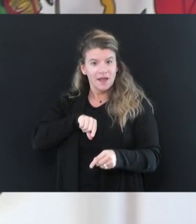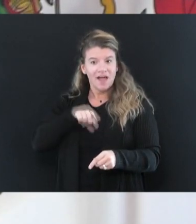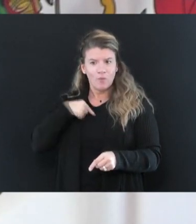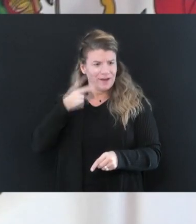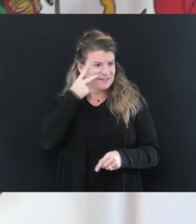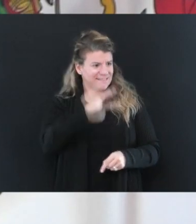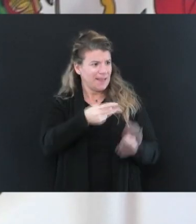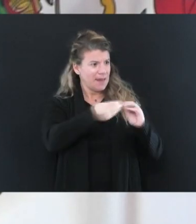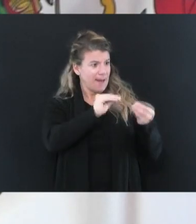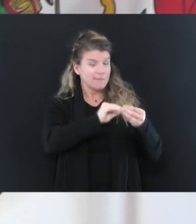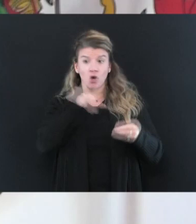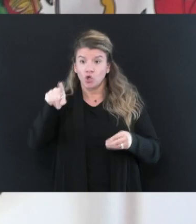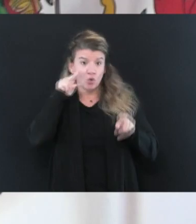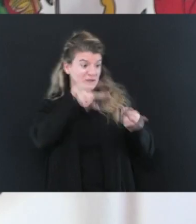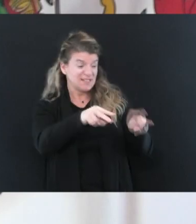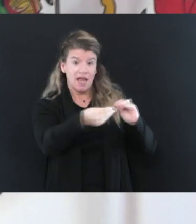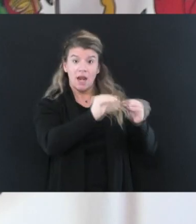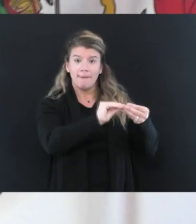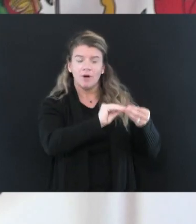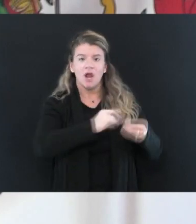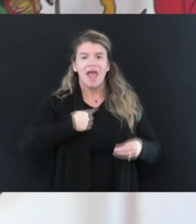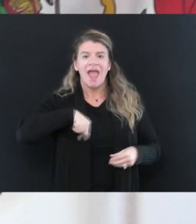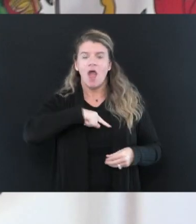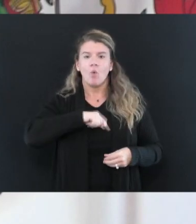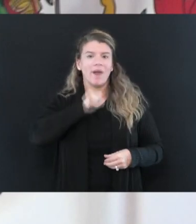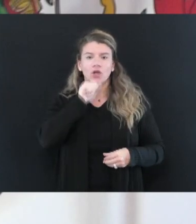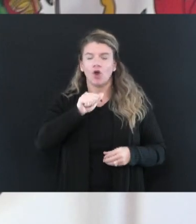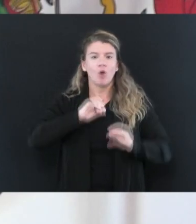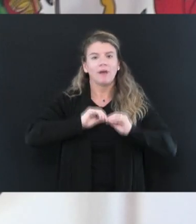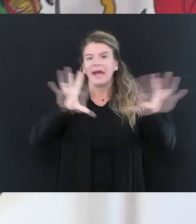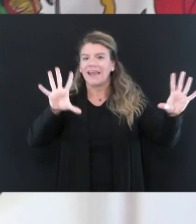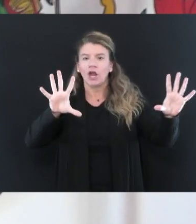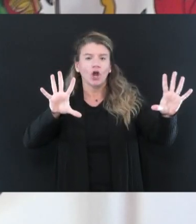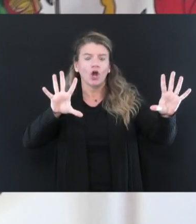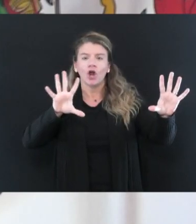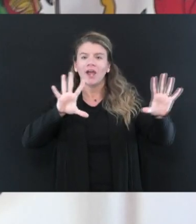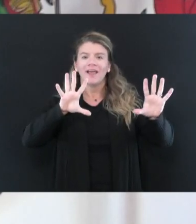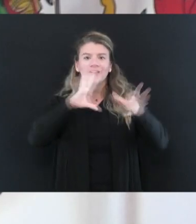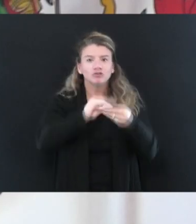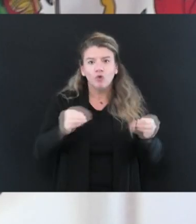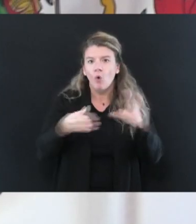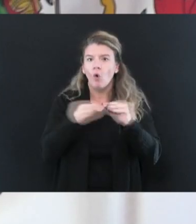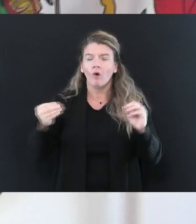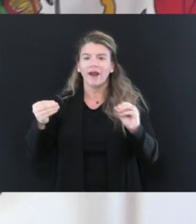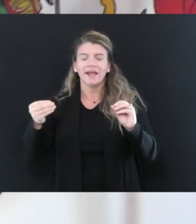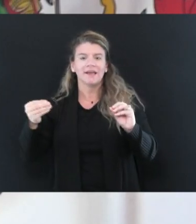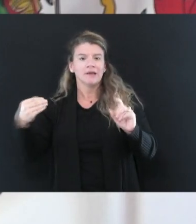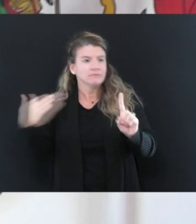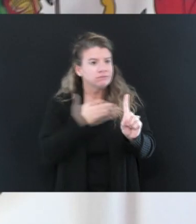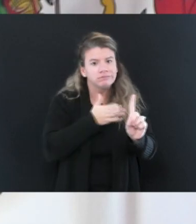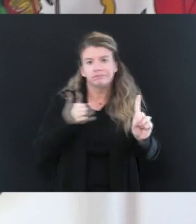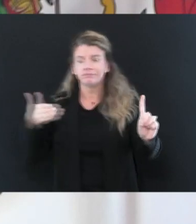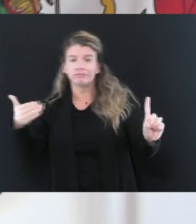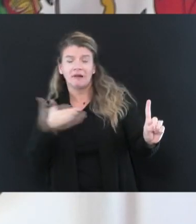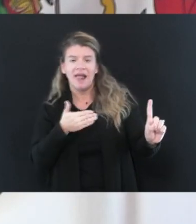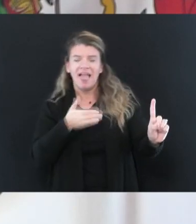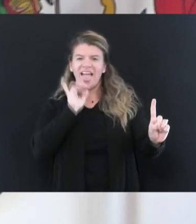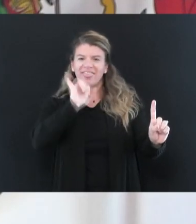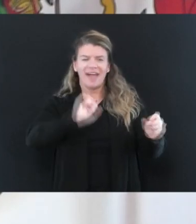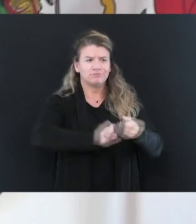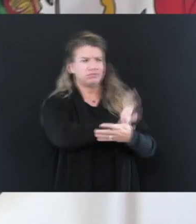only purposely skew one part of the story, it gives us a very,